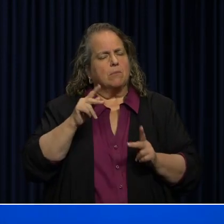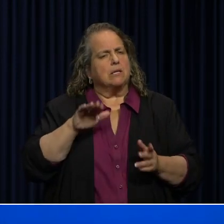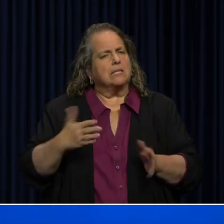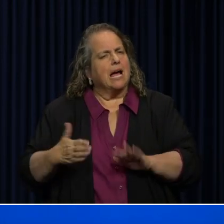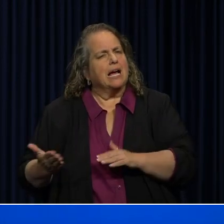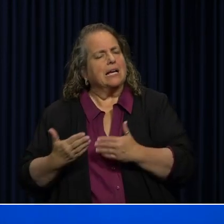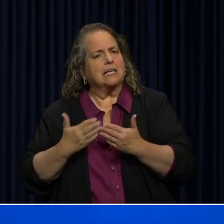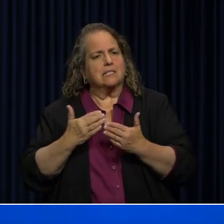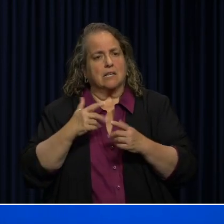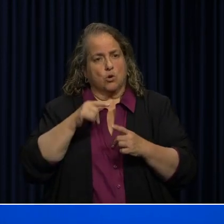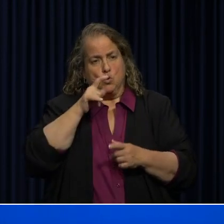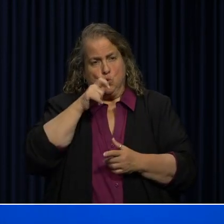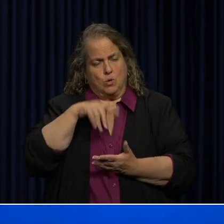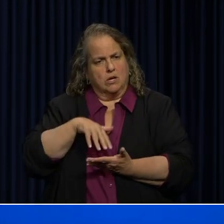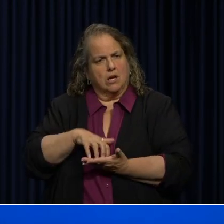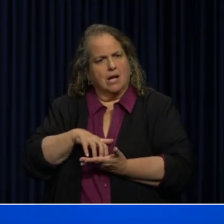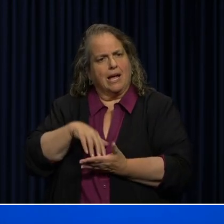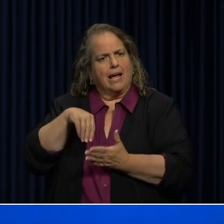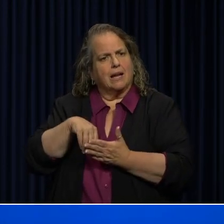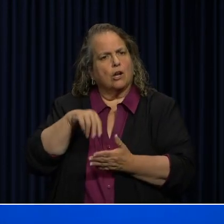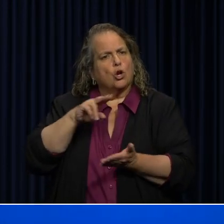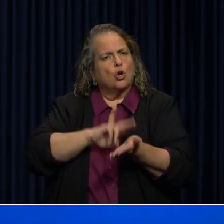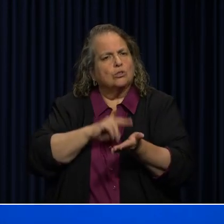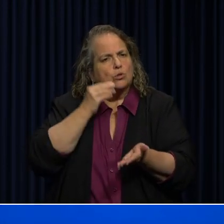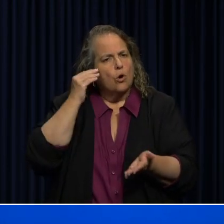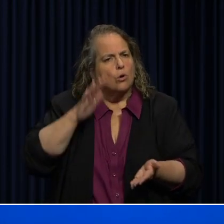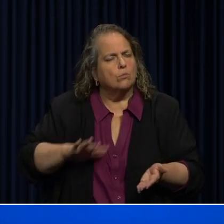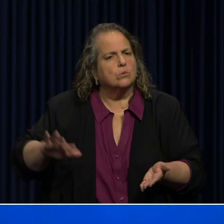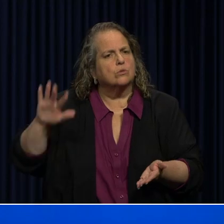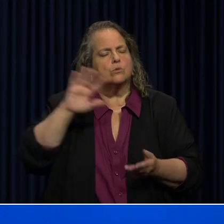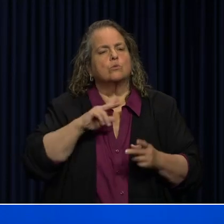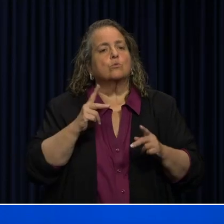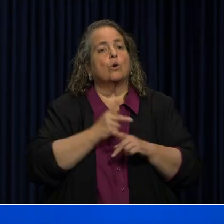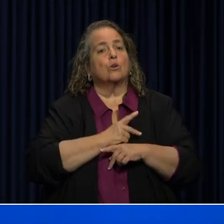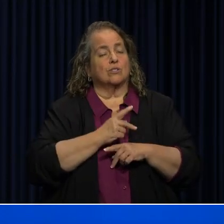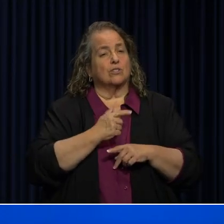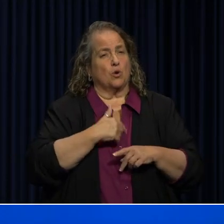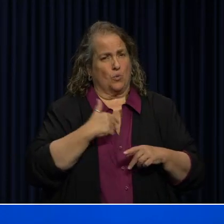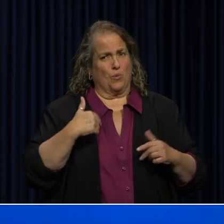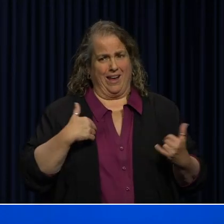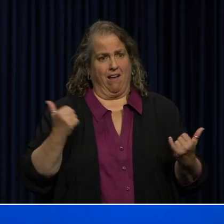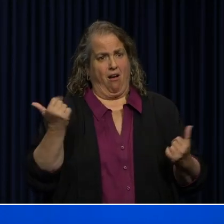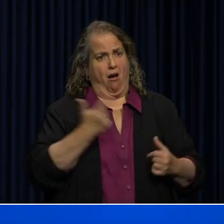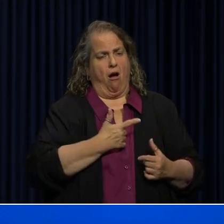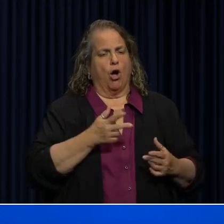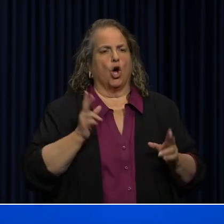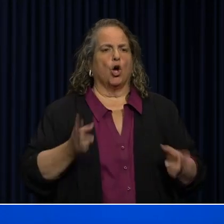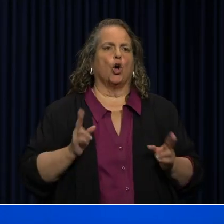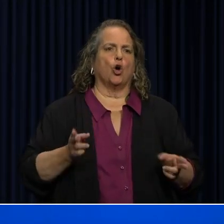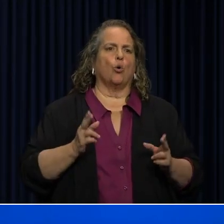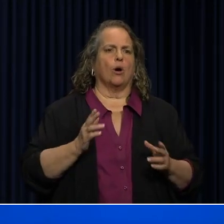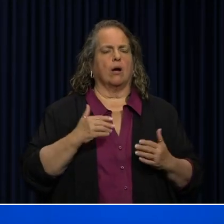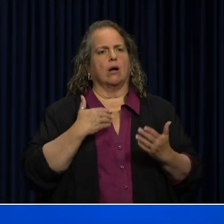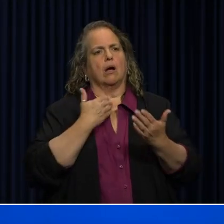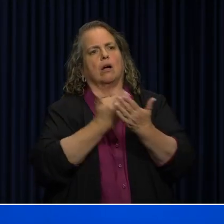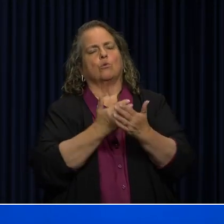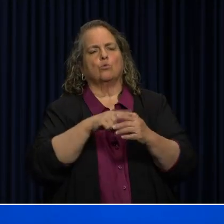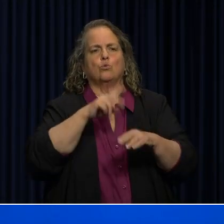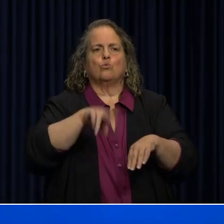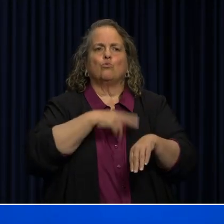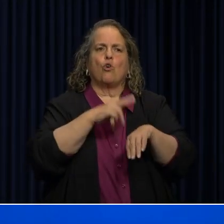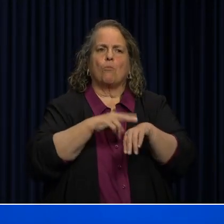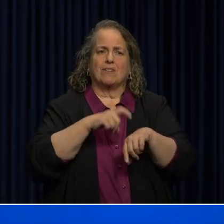all ready to get to some type of new normal, these are people's family,